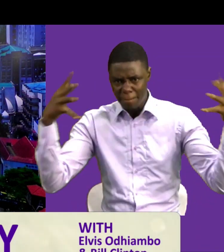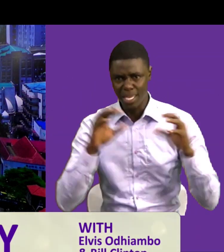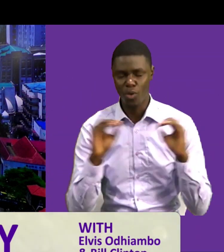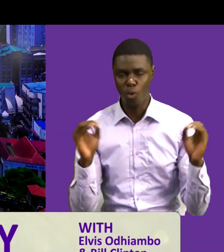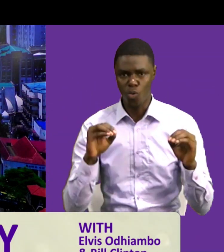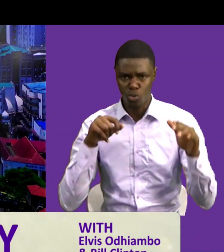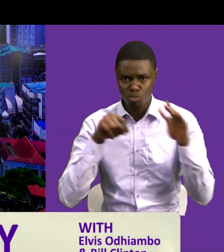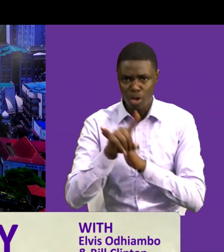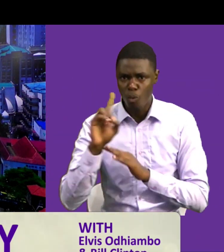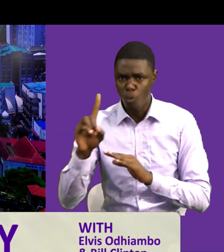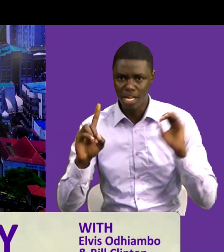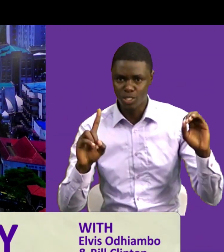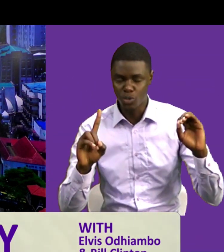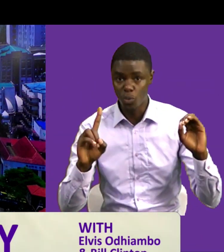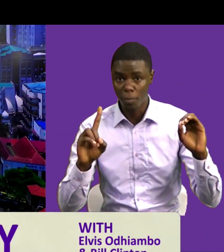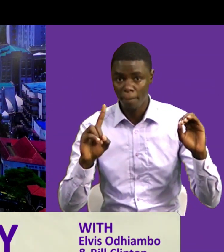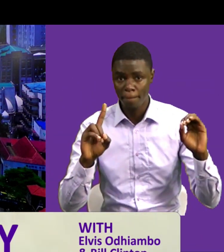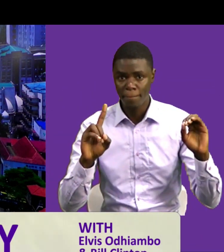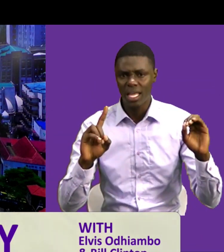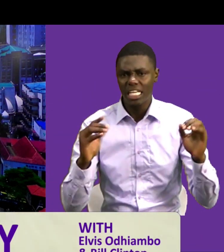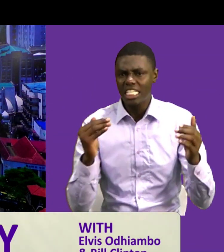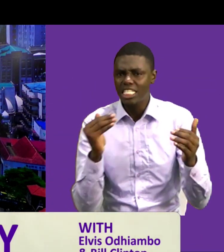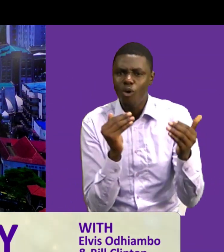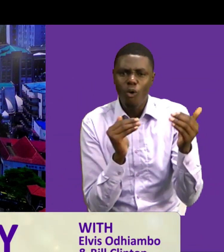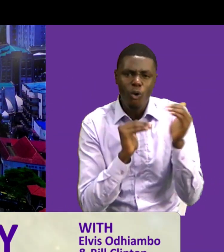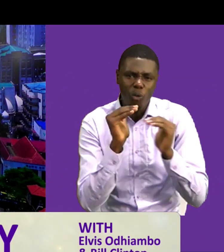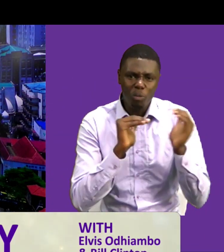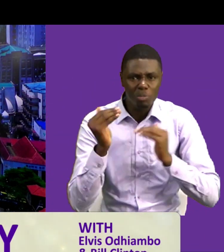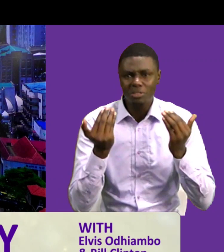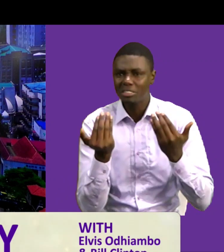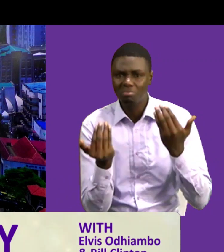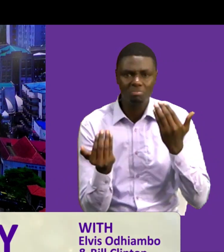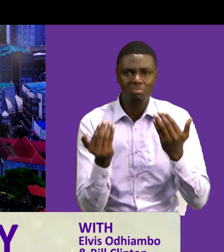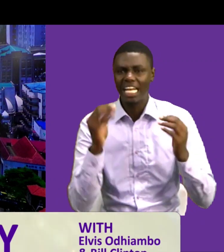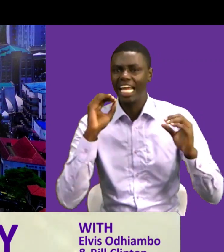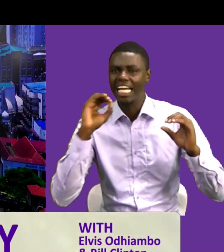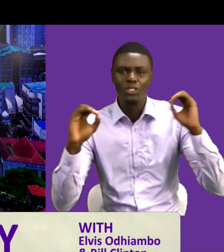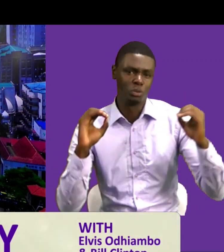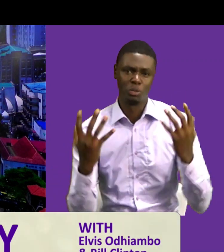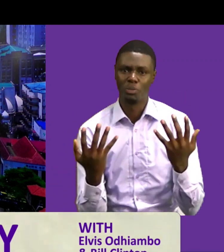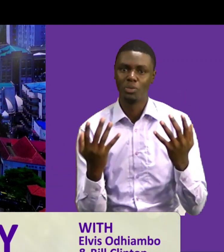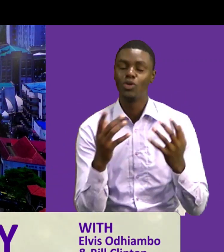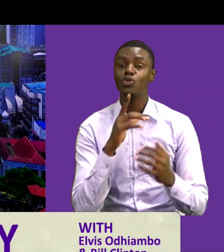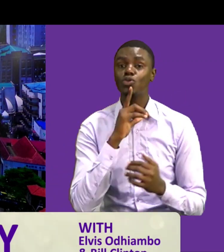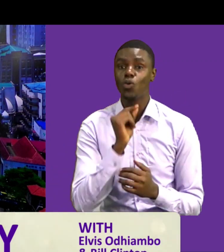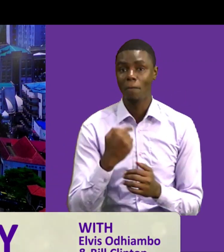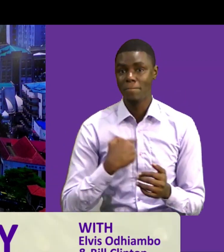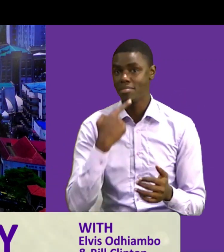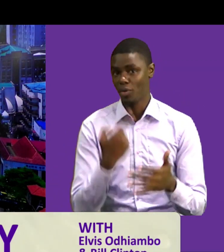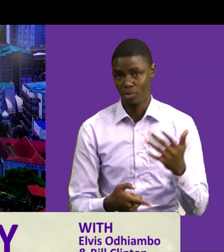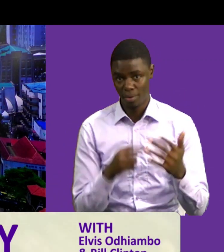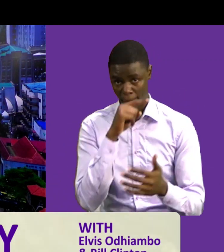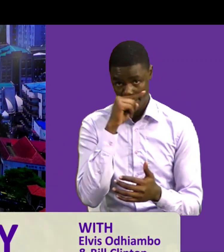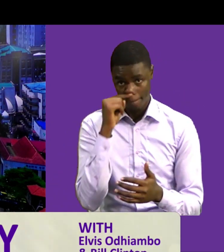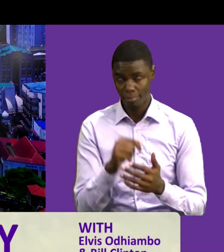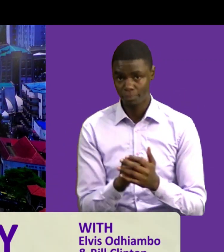scoring 1-0 is almost like nil. So I will say